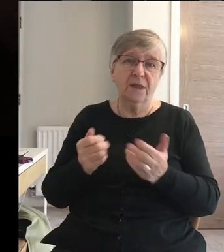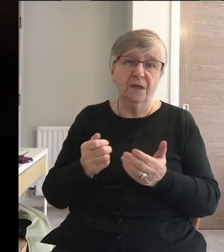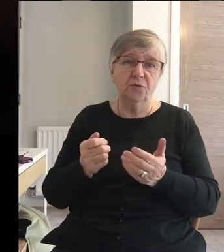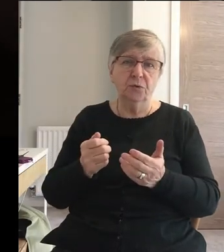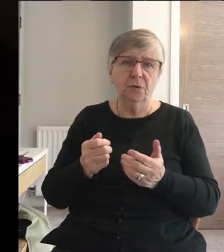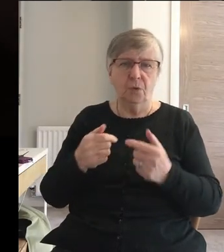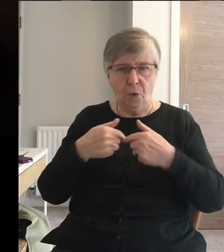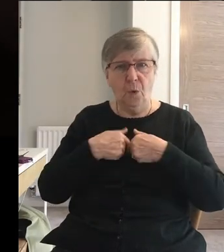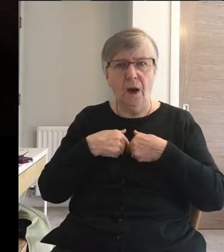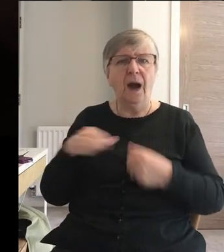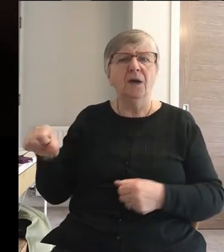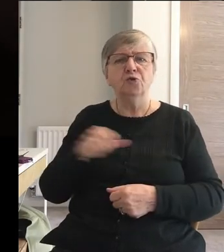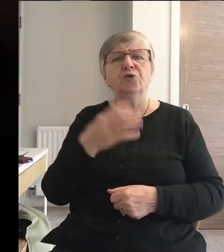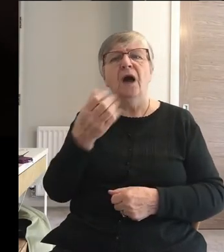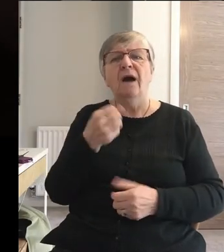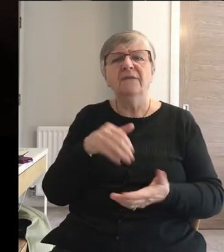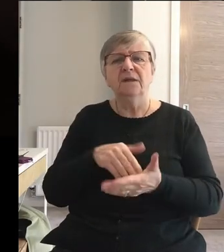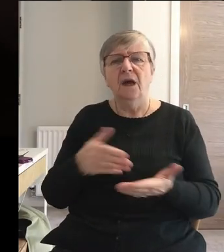an entitlement.